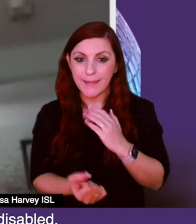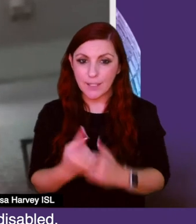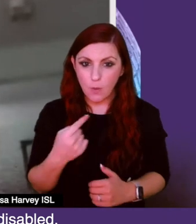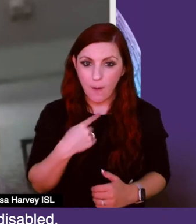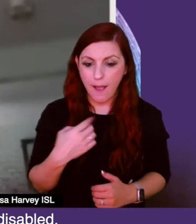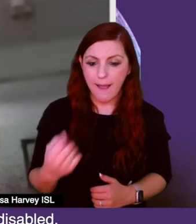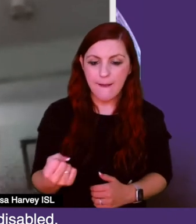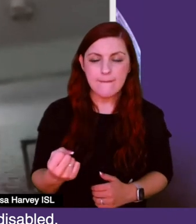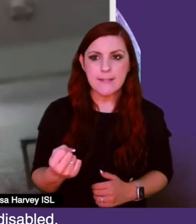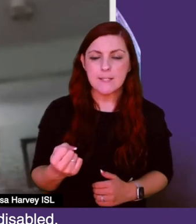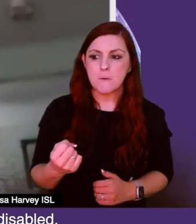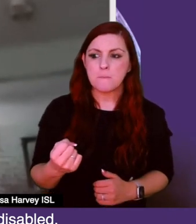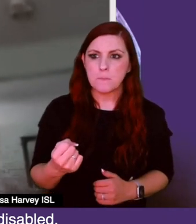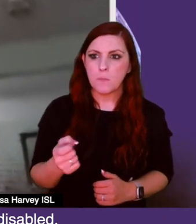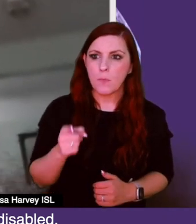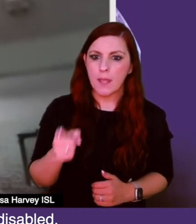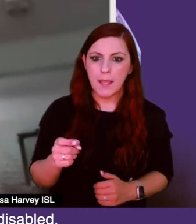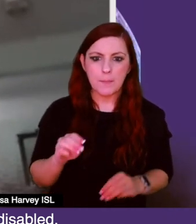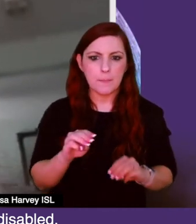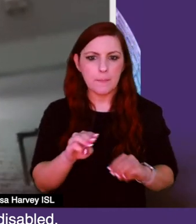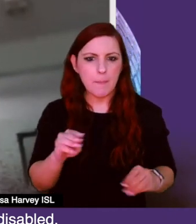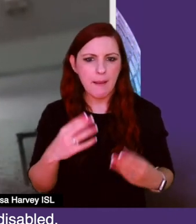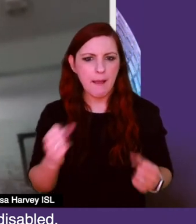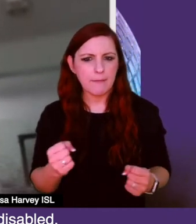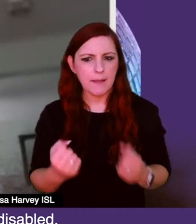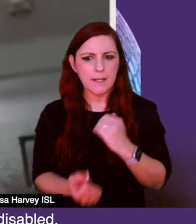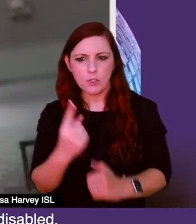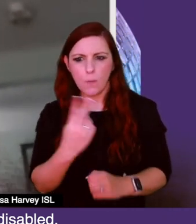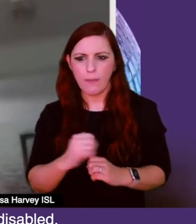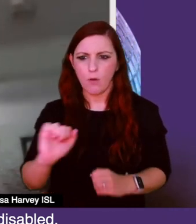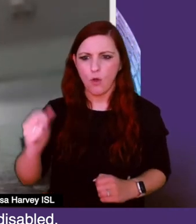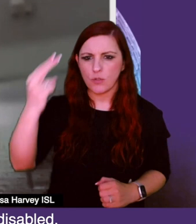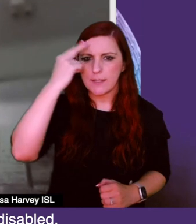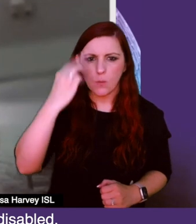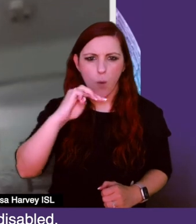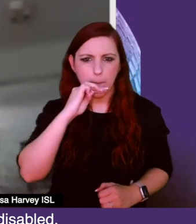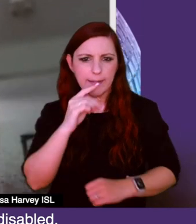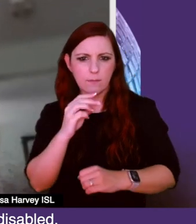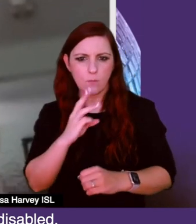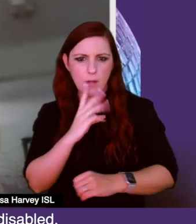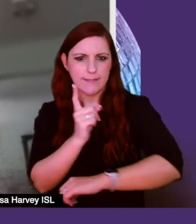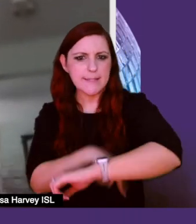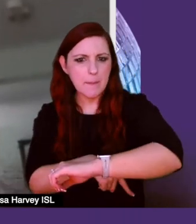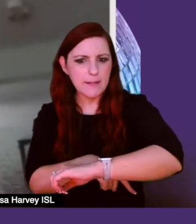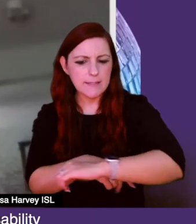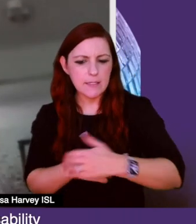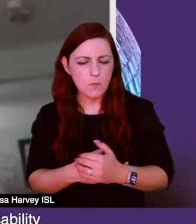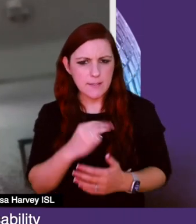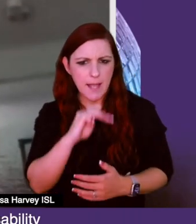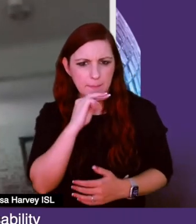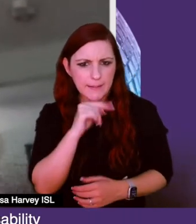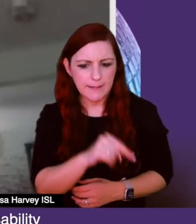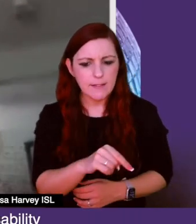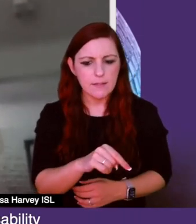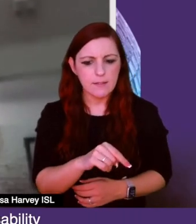It's this problem about people's understanding of the word disabled.